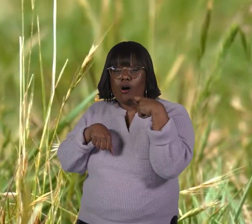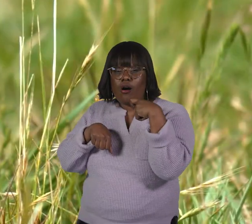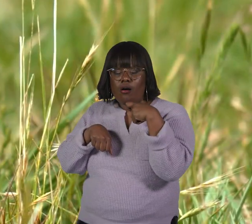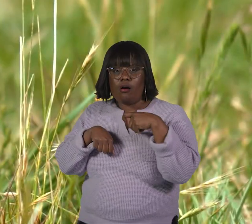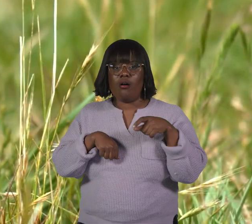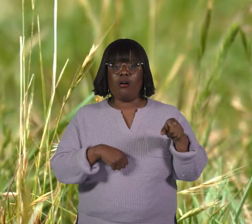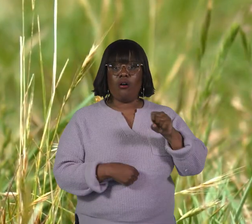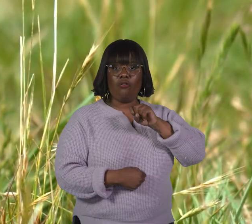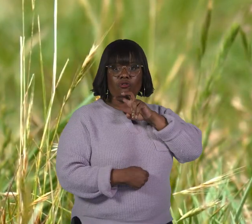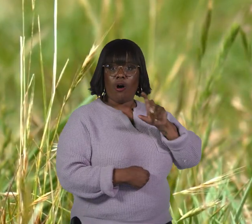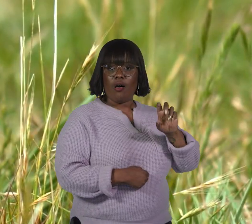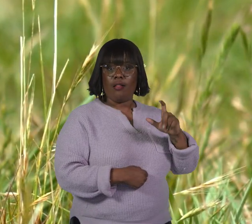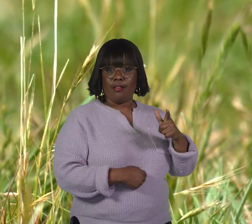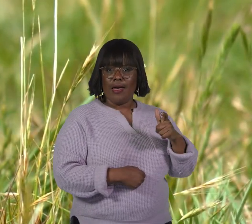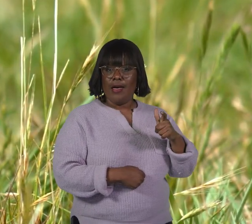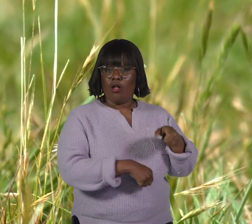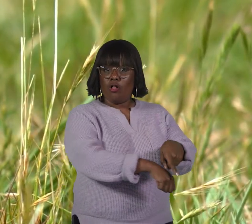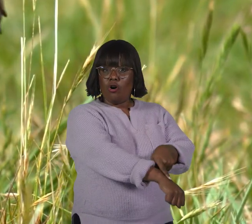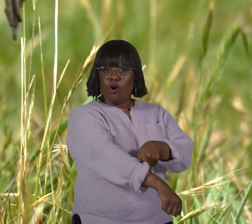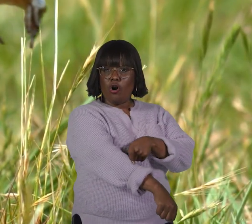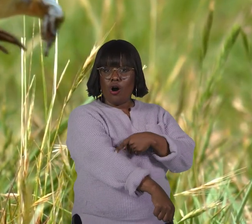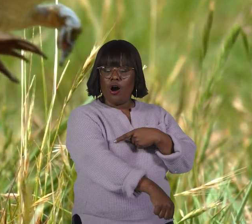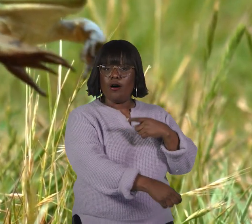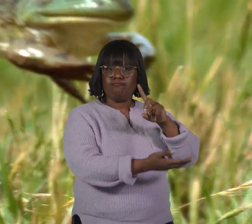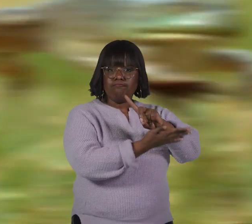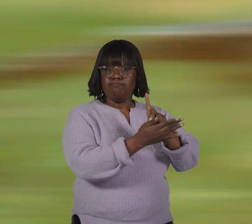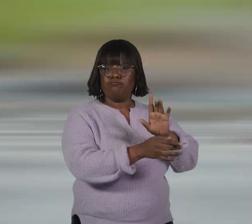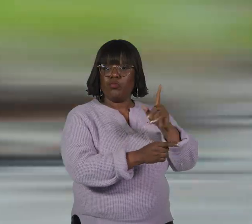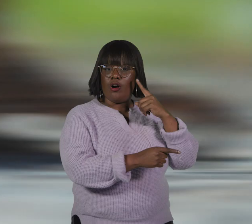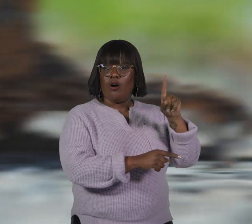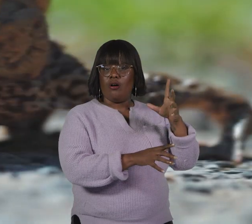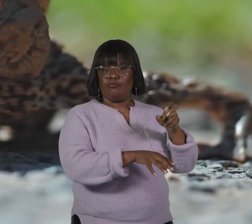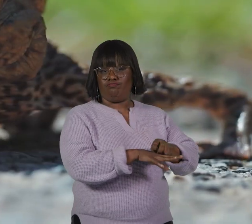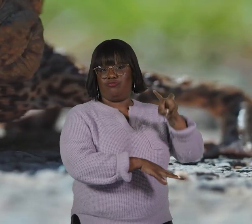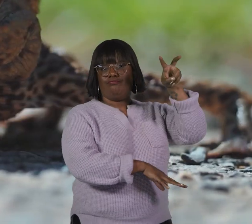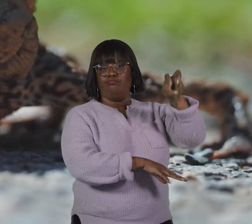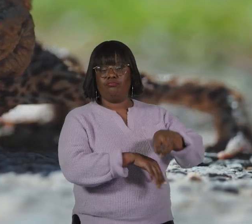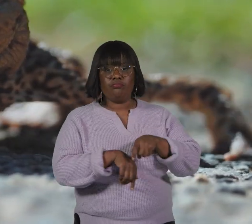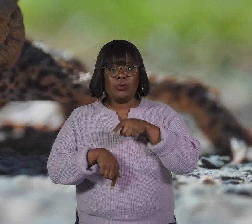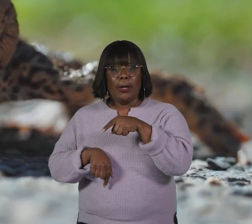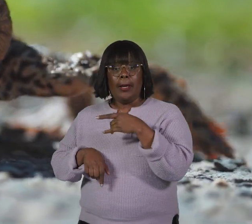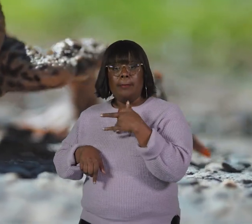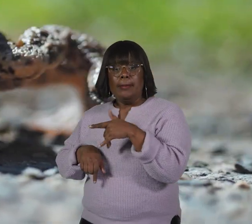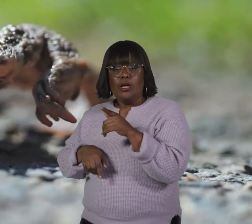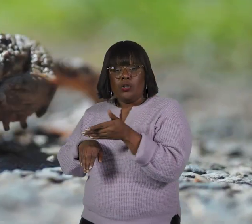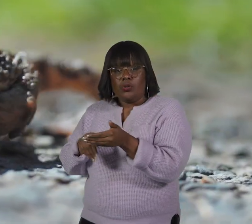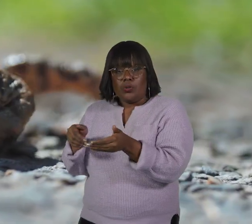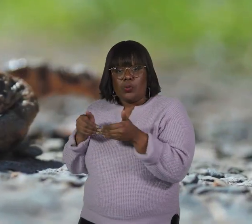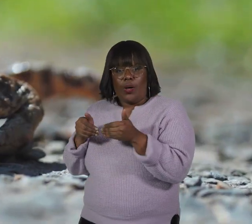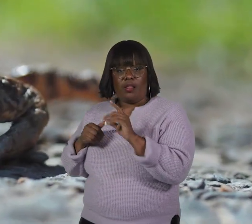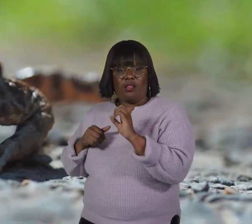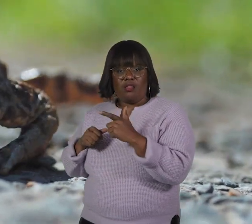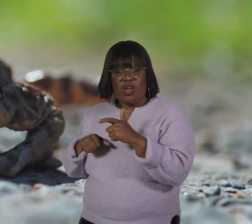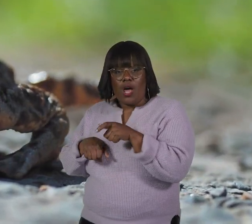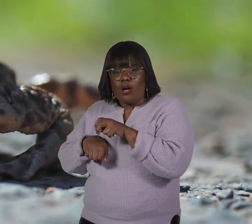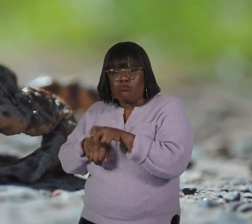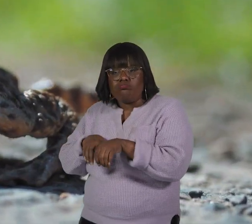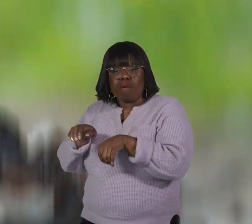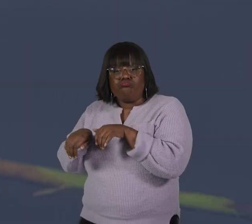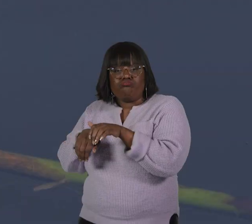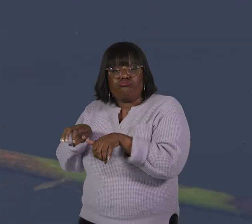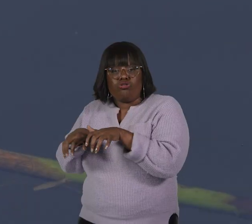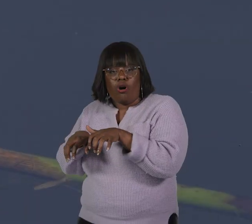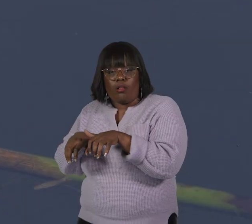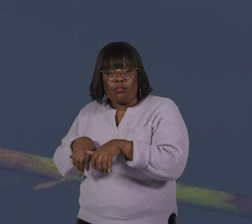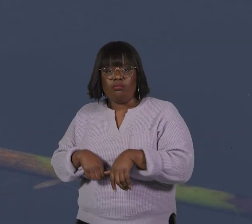A frog's legs are long and designed for jumping. Toads have shorter legs and get around by crawling.